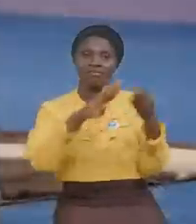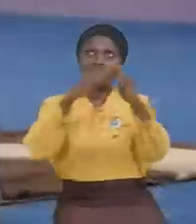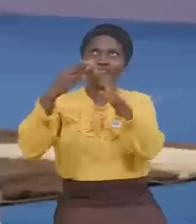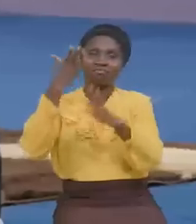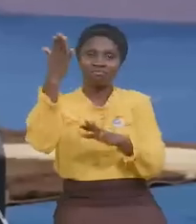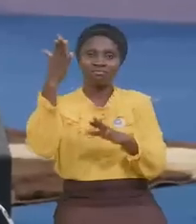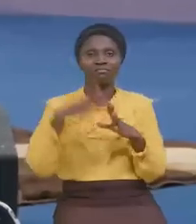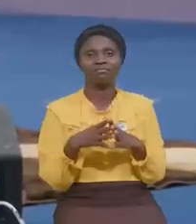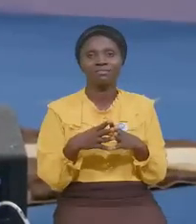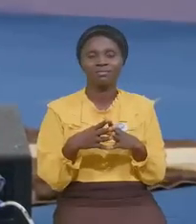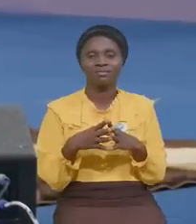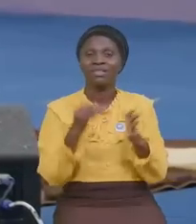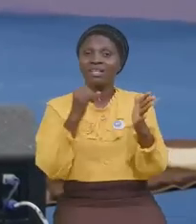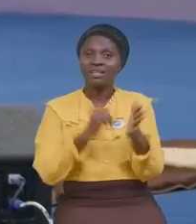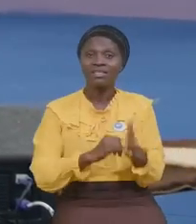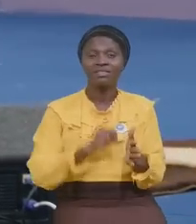It is